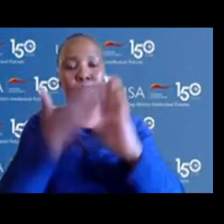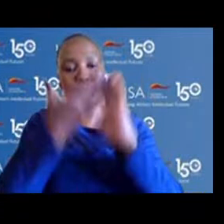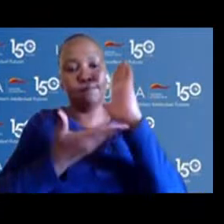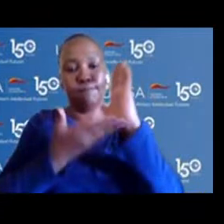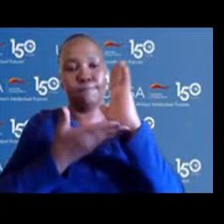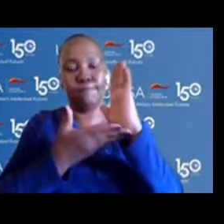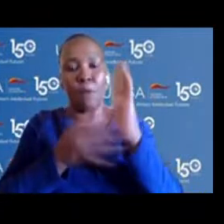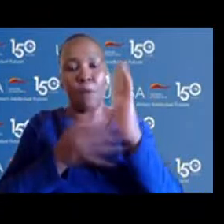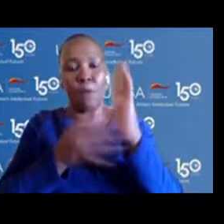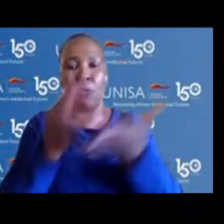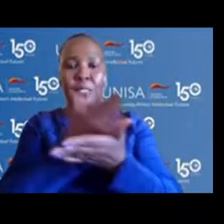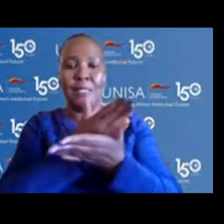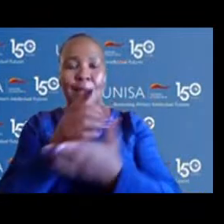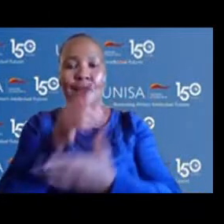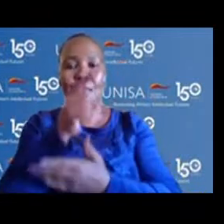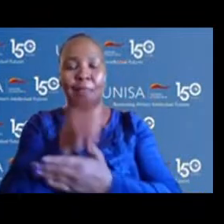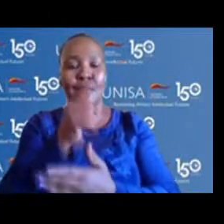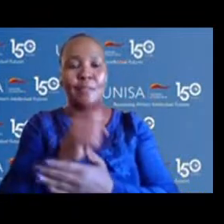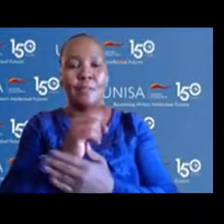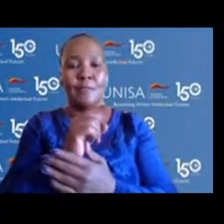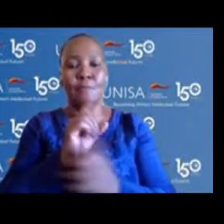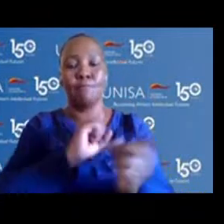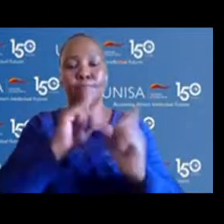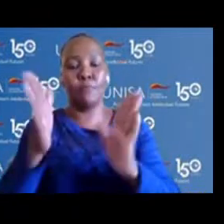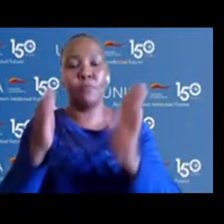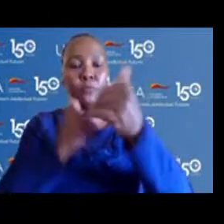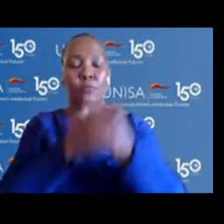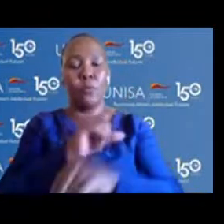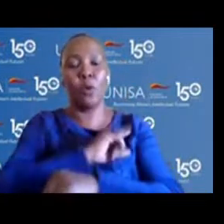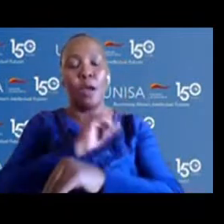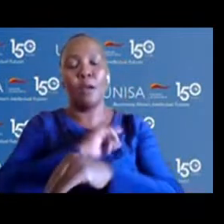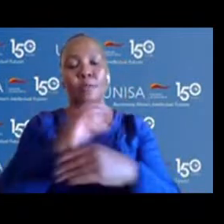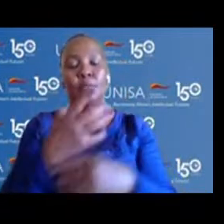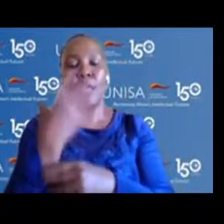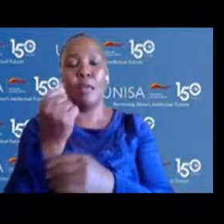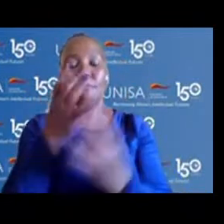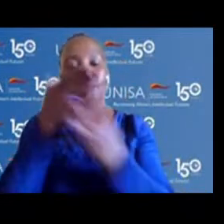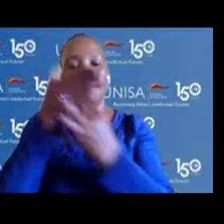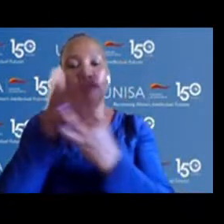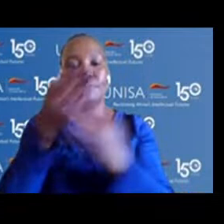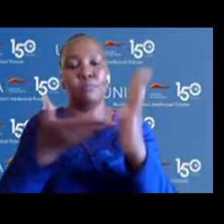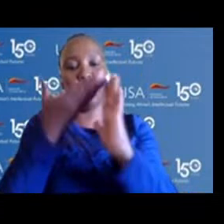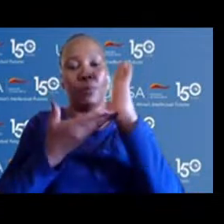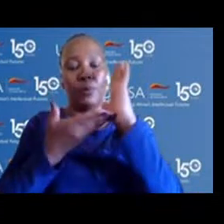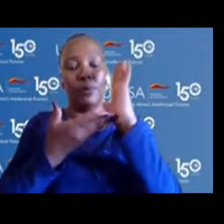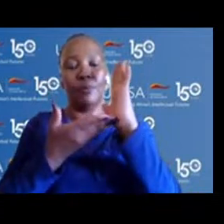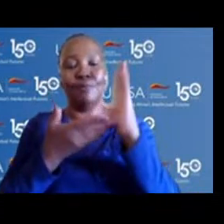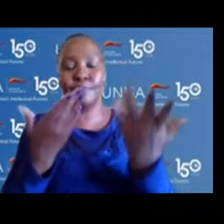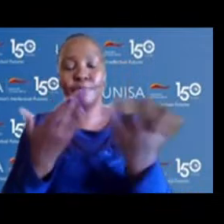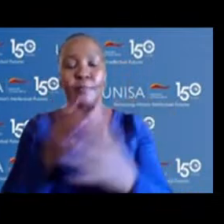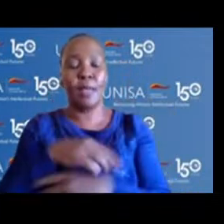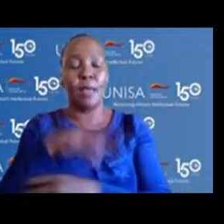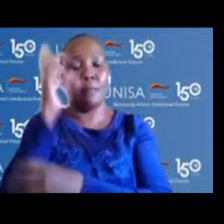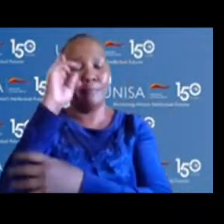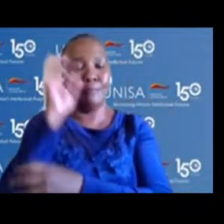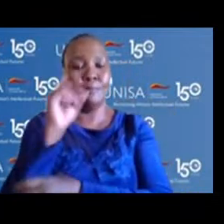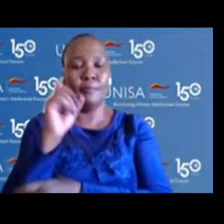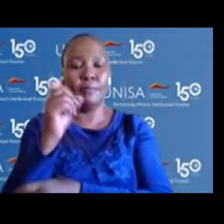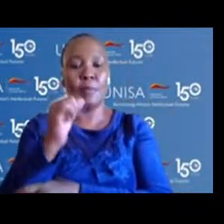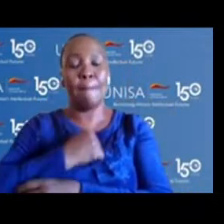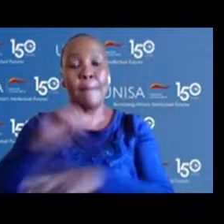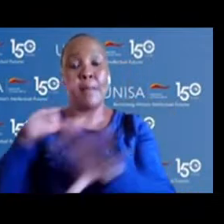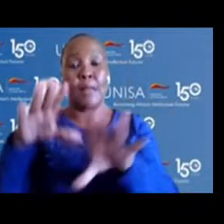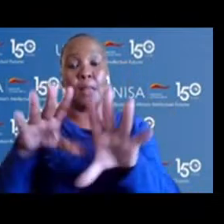in the chat as well, so that you guys do have access to this. Also note on the